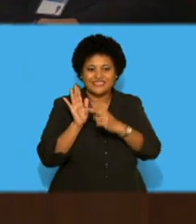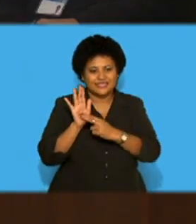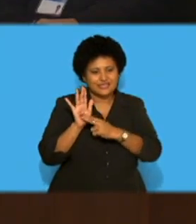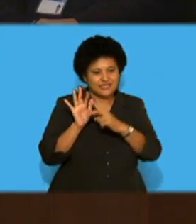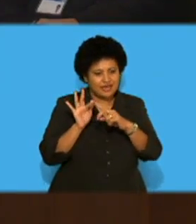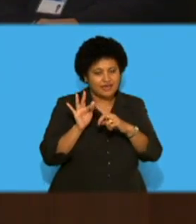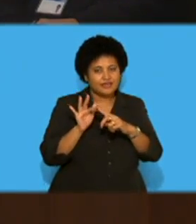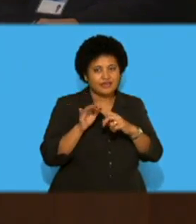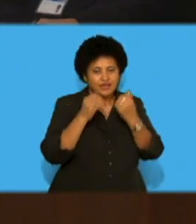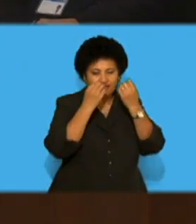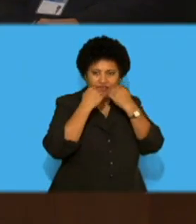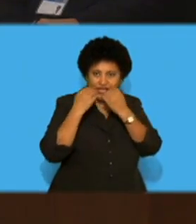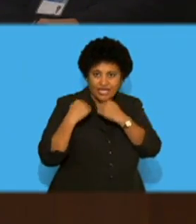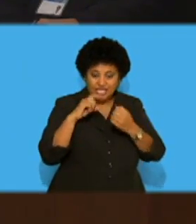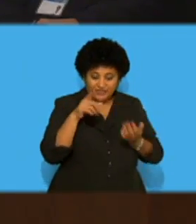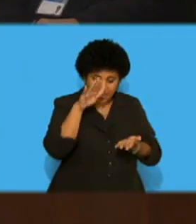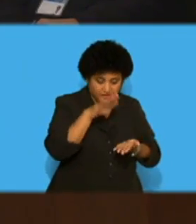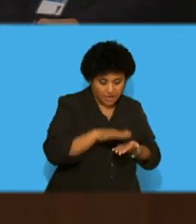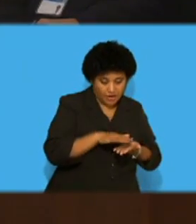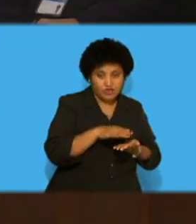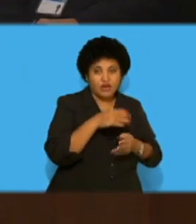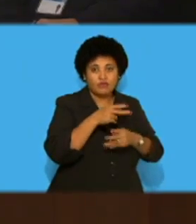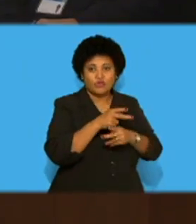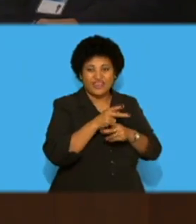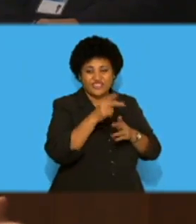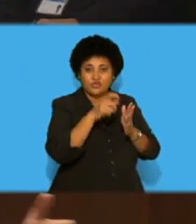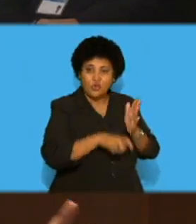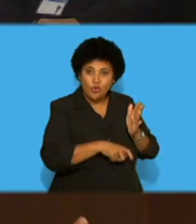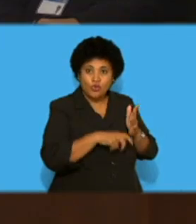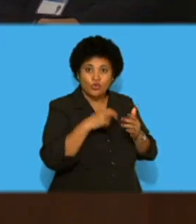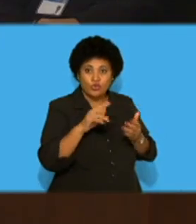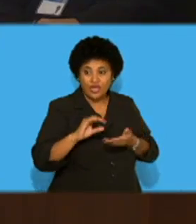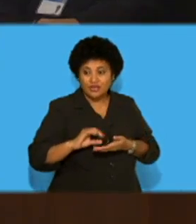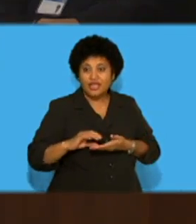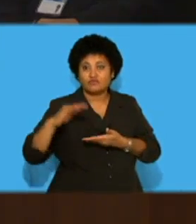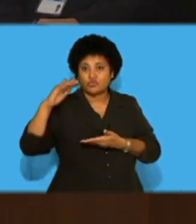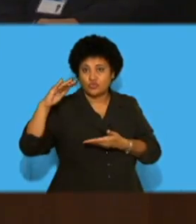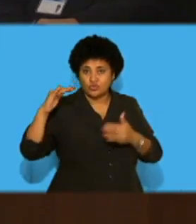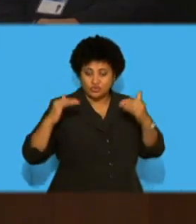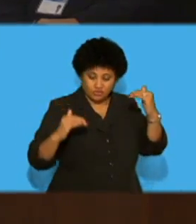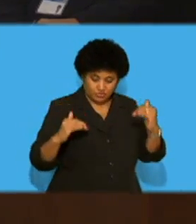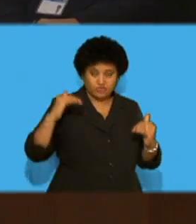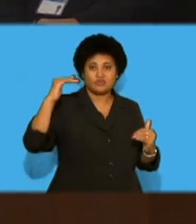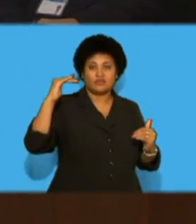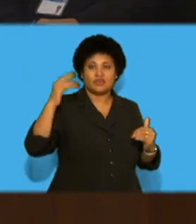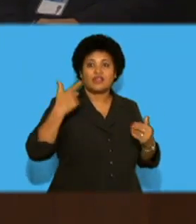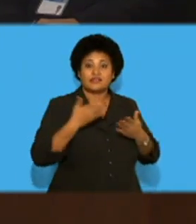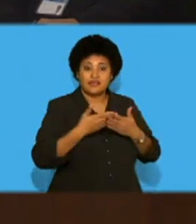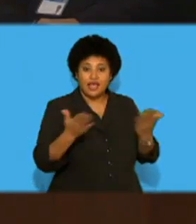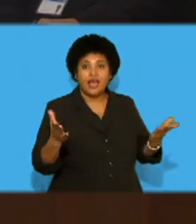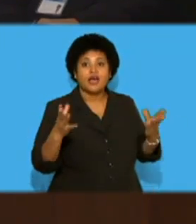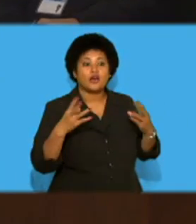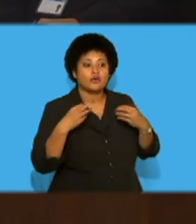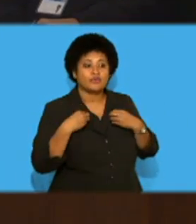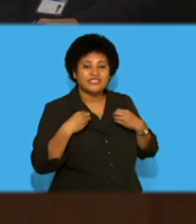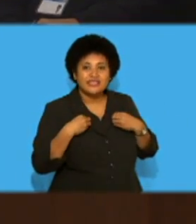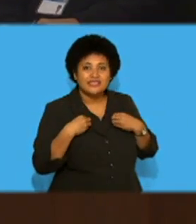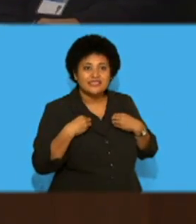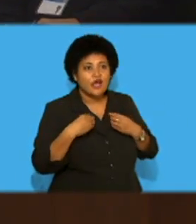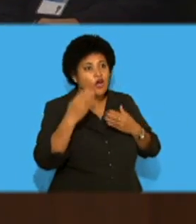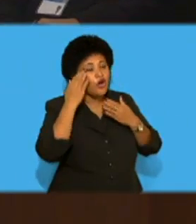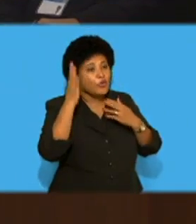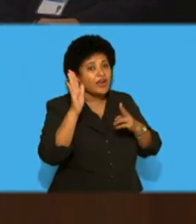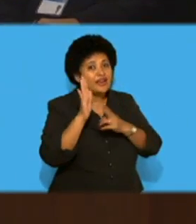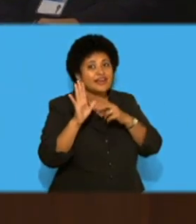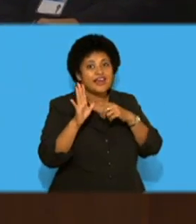down the production cost of that cane, obviously you get a bigger margin. That's how businesses work. Honorable Nawai Kula, he